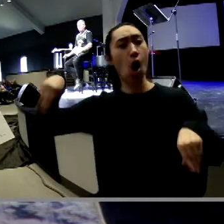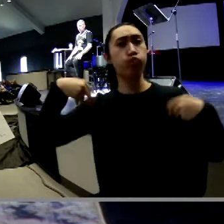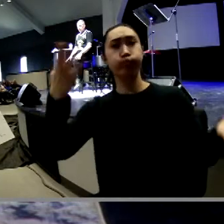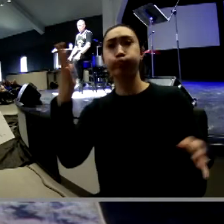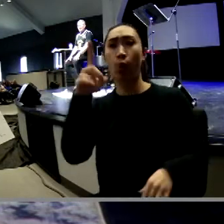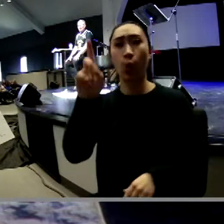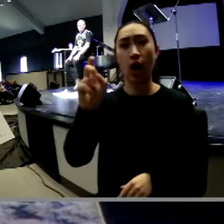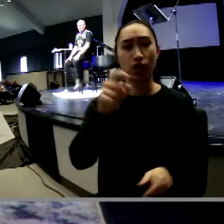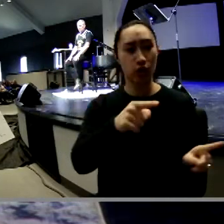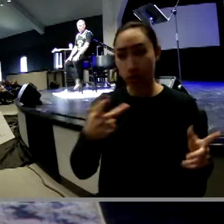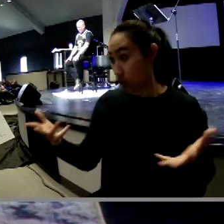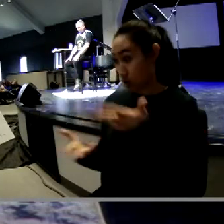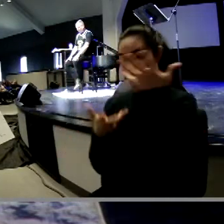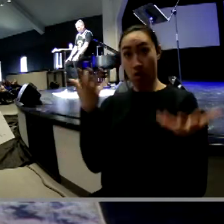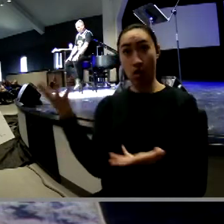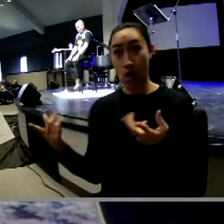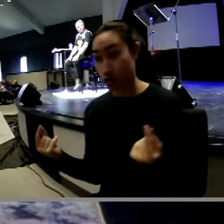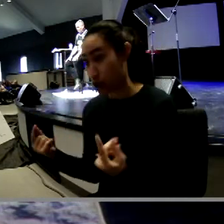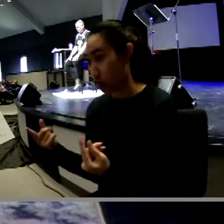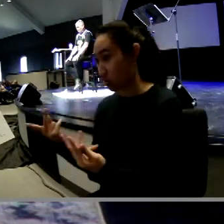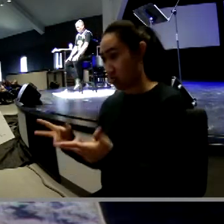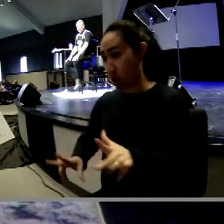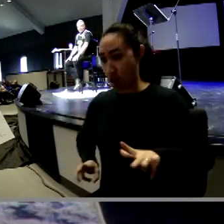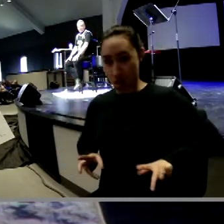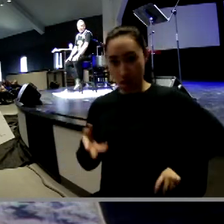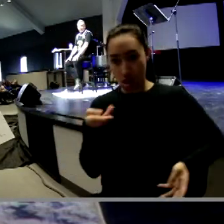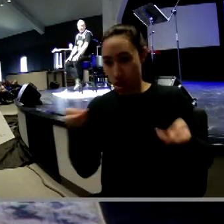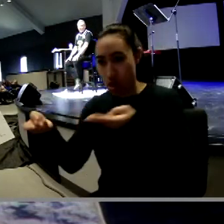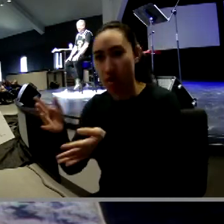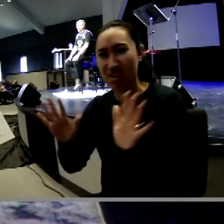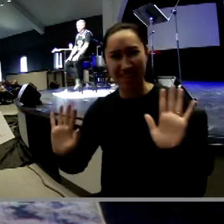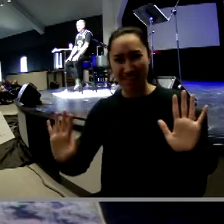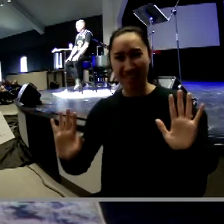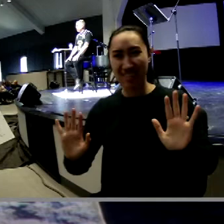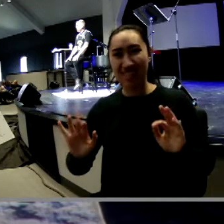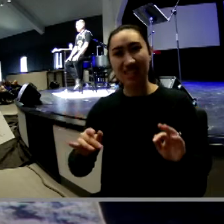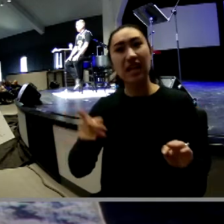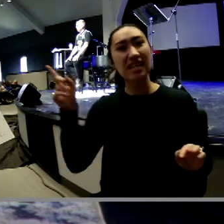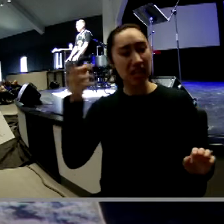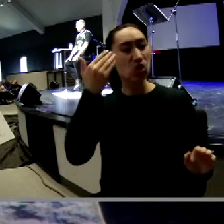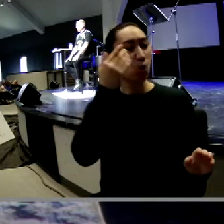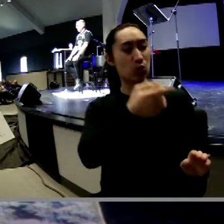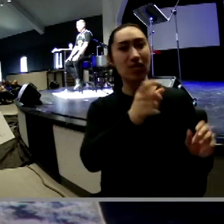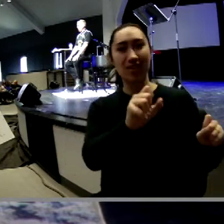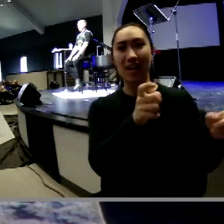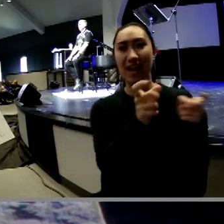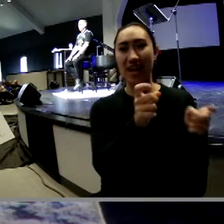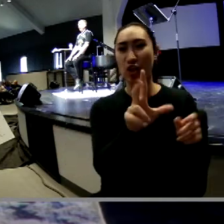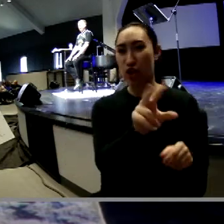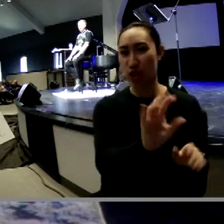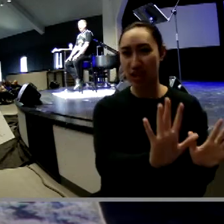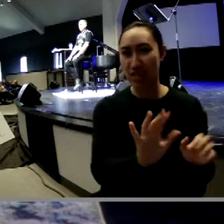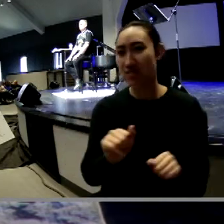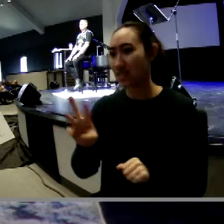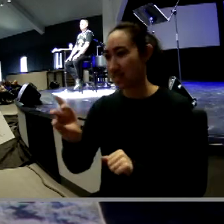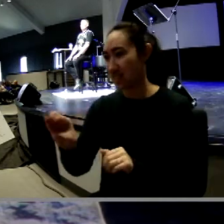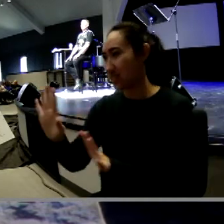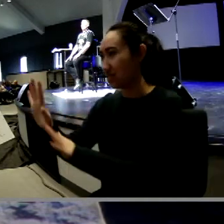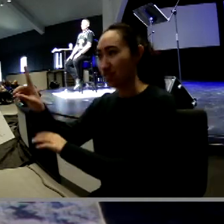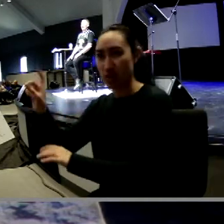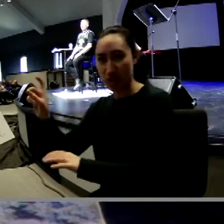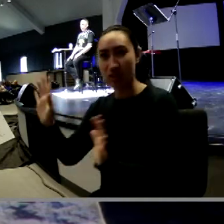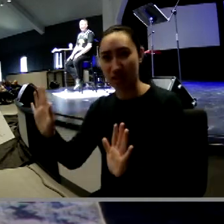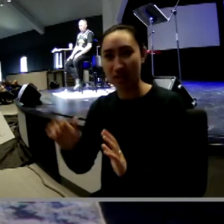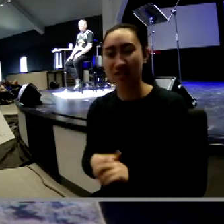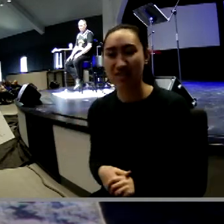with two ladies that come faithfully on Wednesday nights. It's got nothing to do with who's better or who's bigger. It has to do